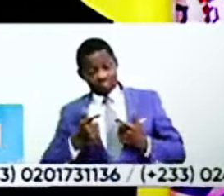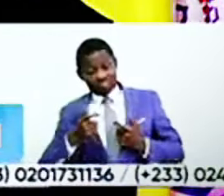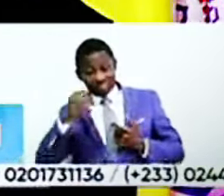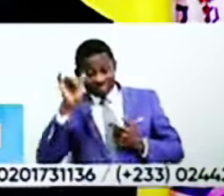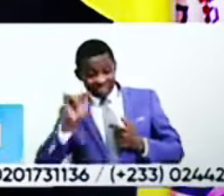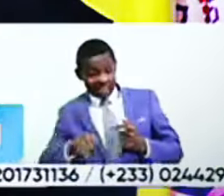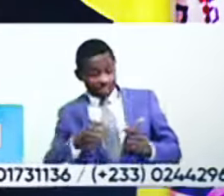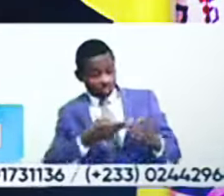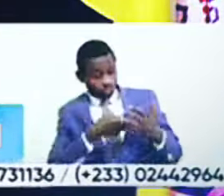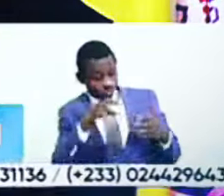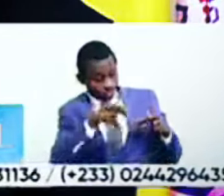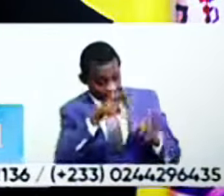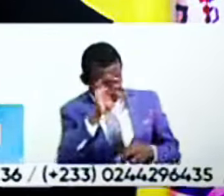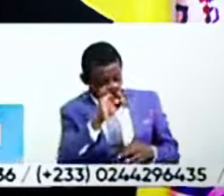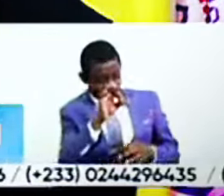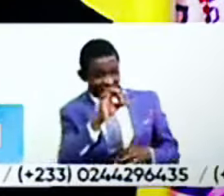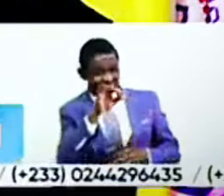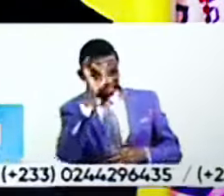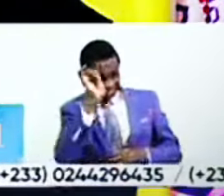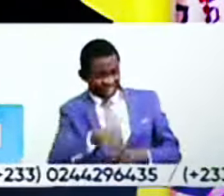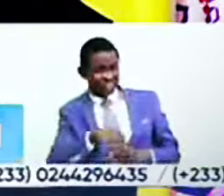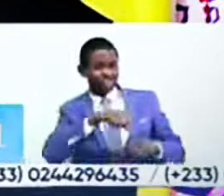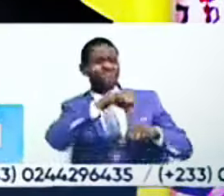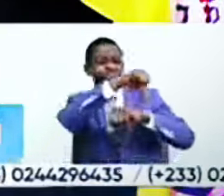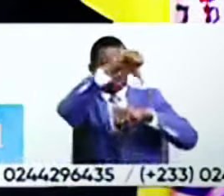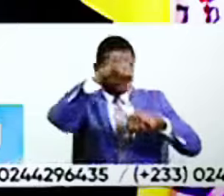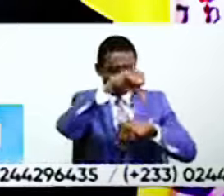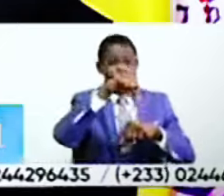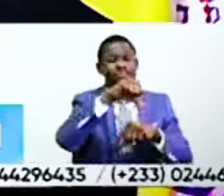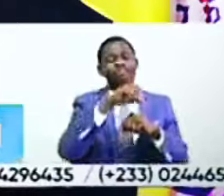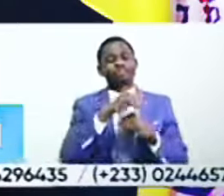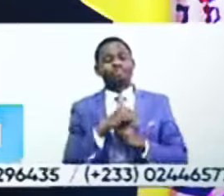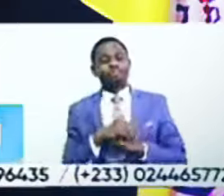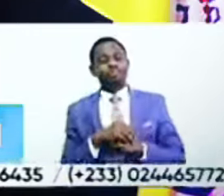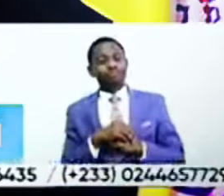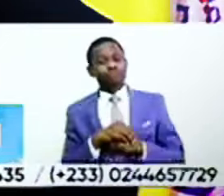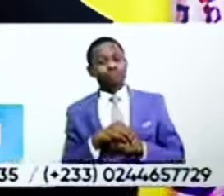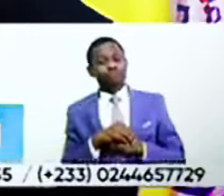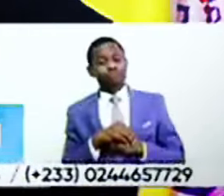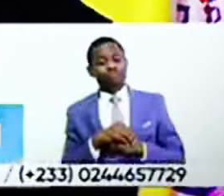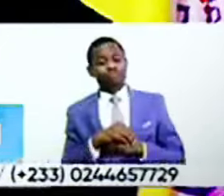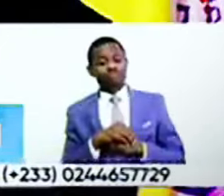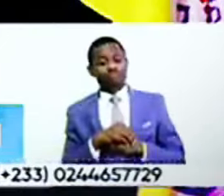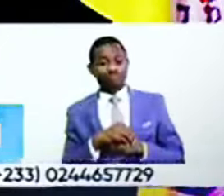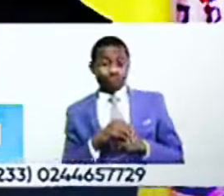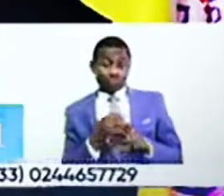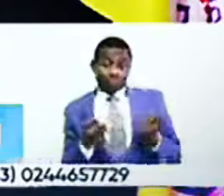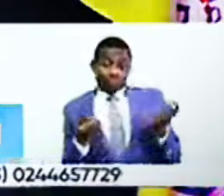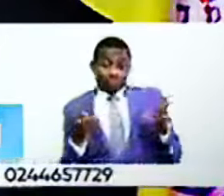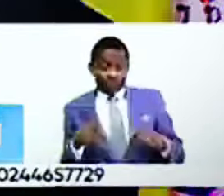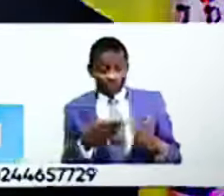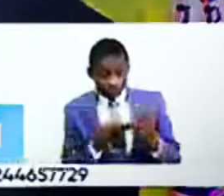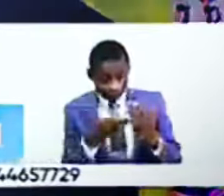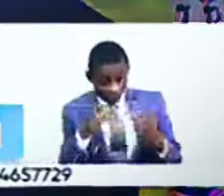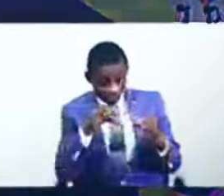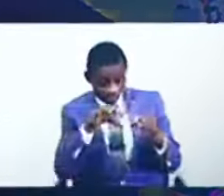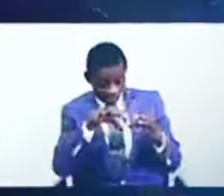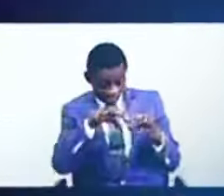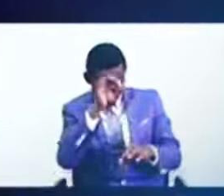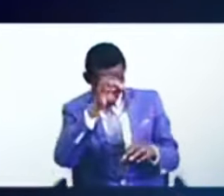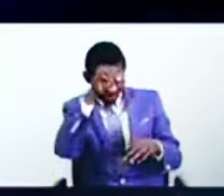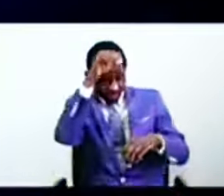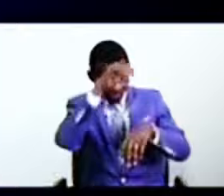is that who is the one who anoints. Ono ena osrango. When he's on your life, you are anointed.